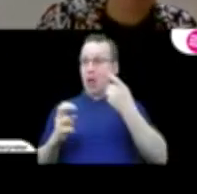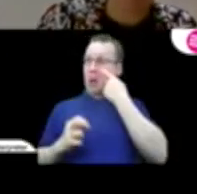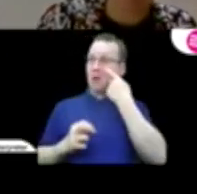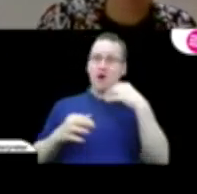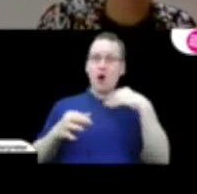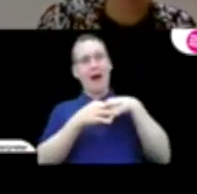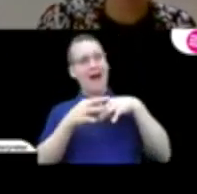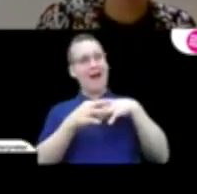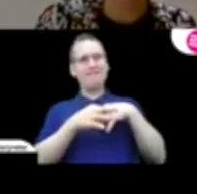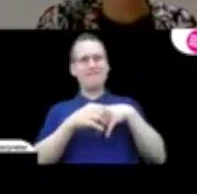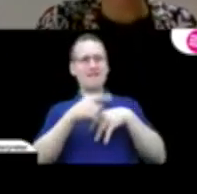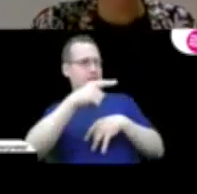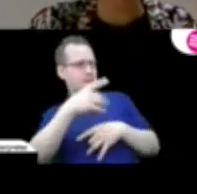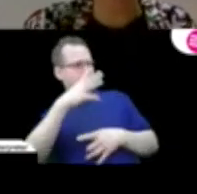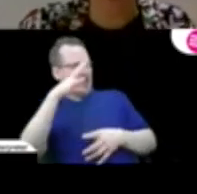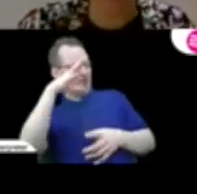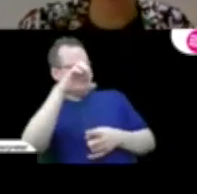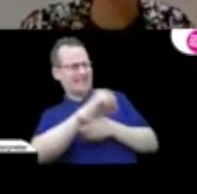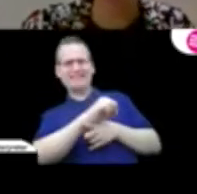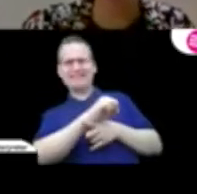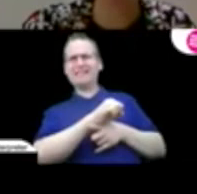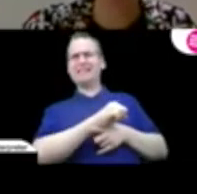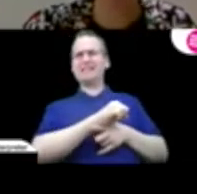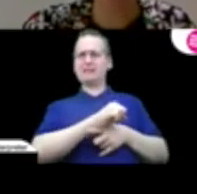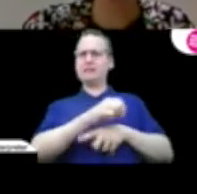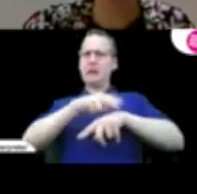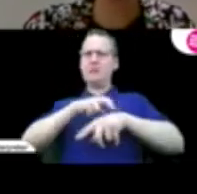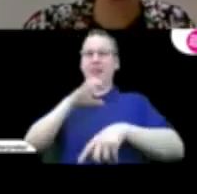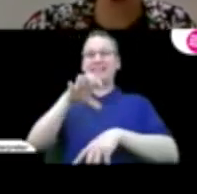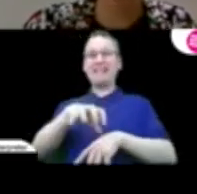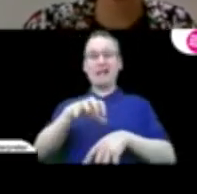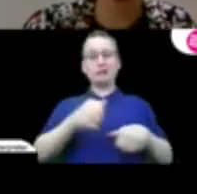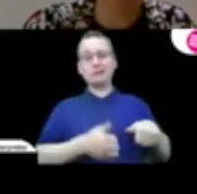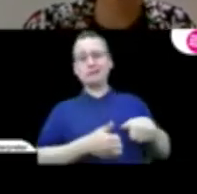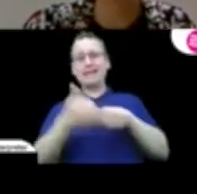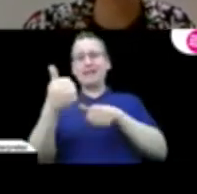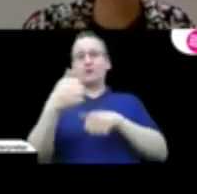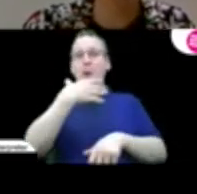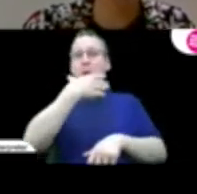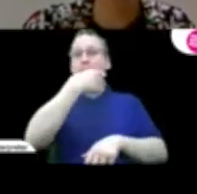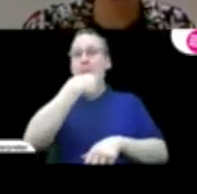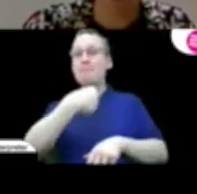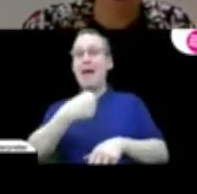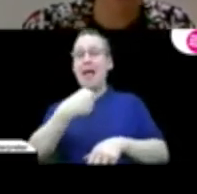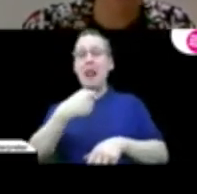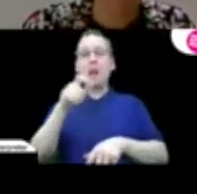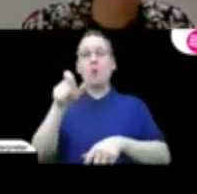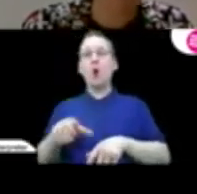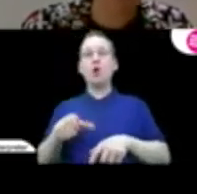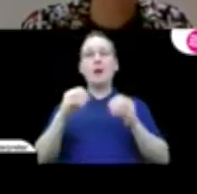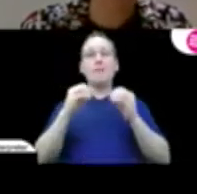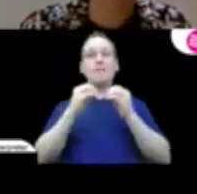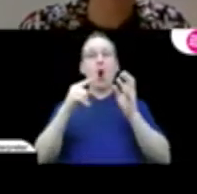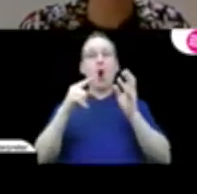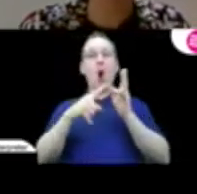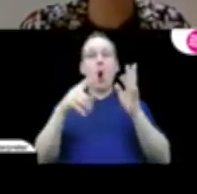was arrested and sent from the police station to the male ward at Bow Hospital, where it was